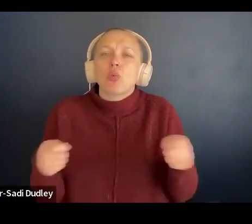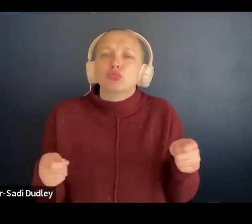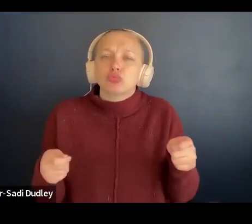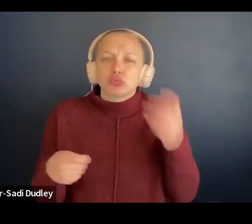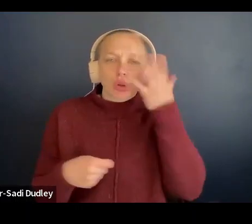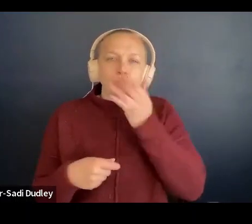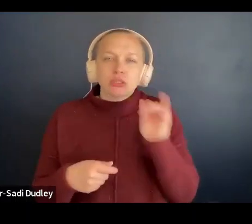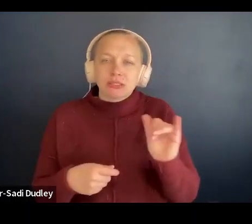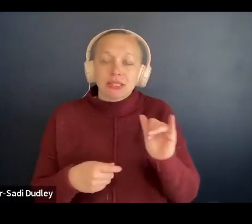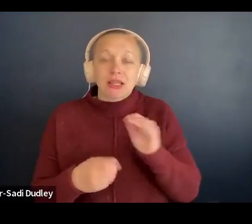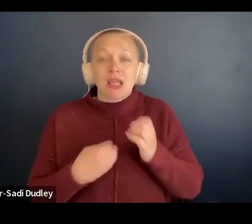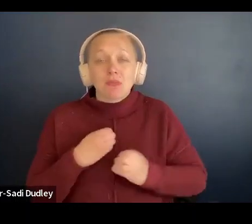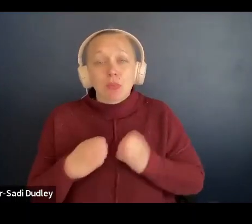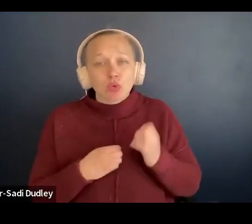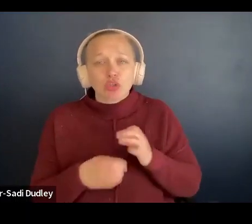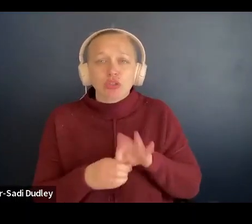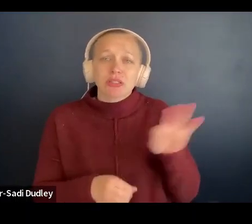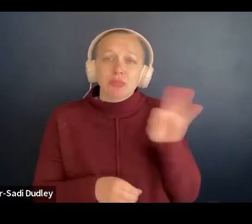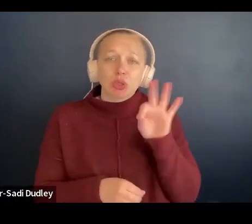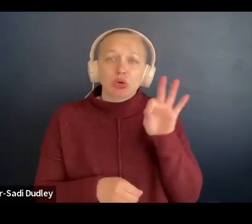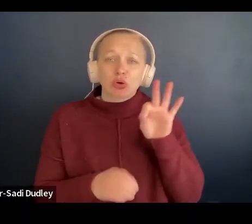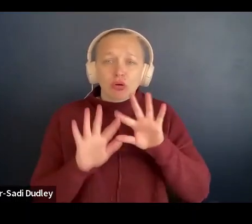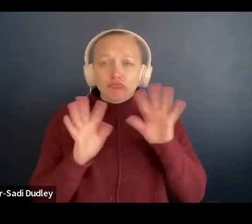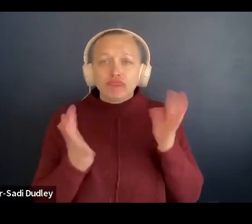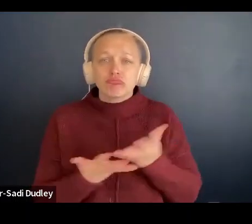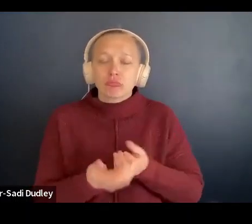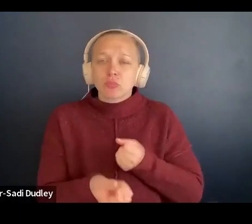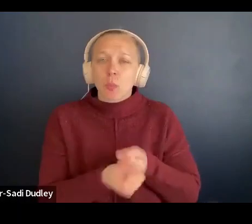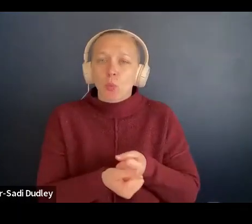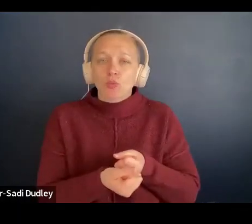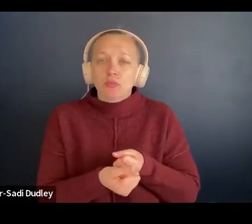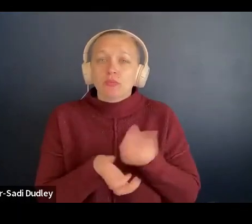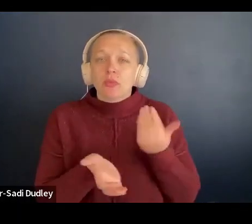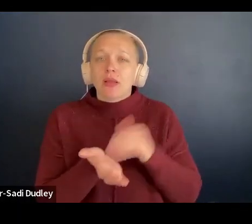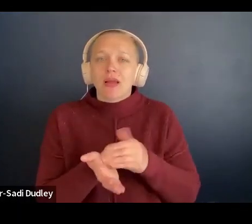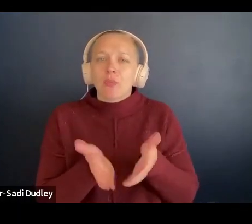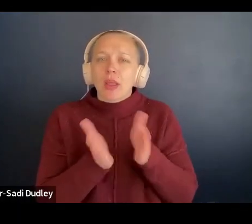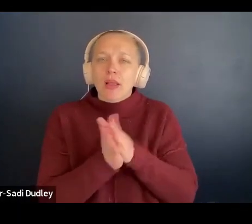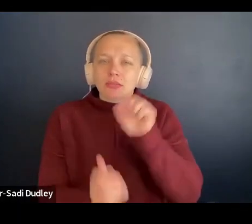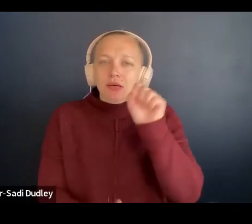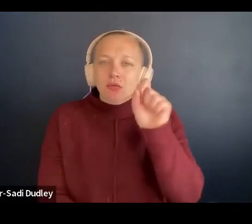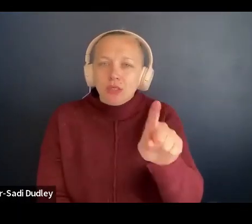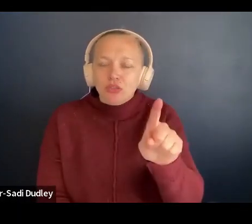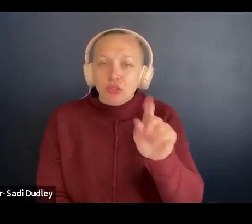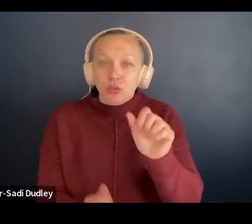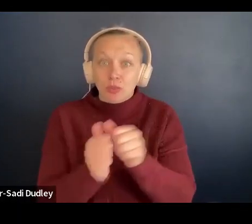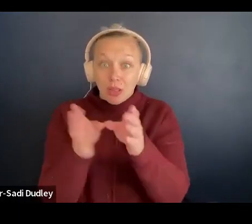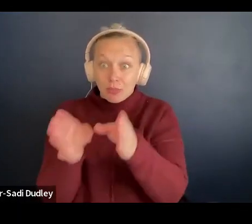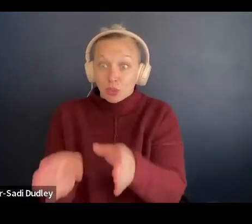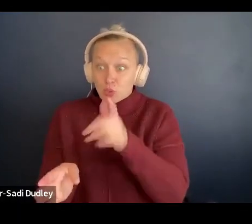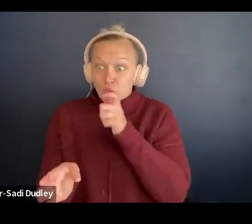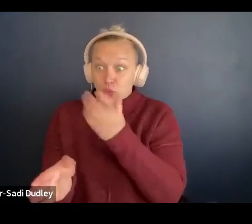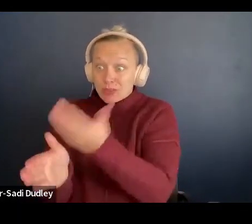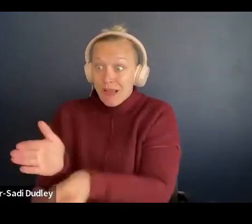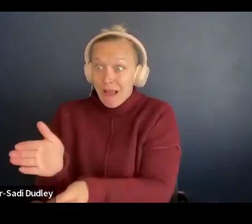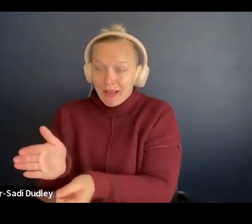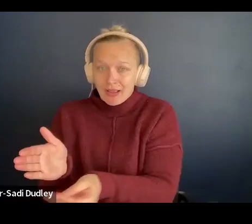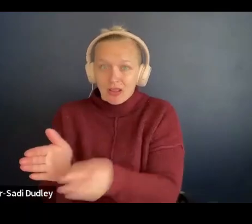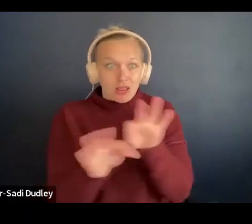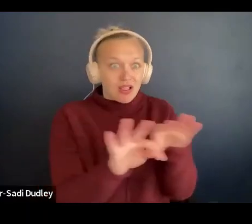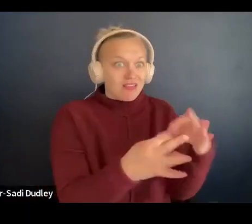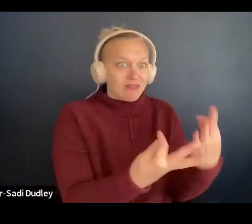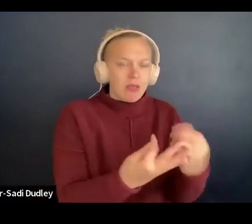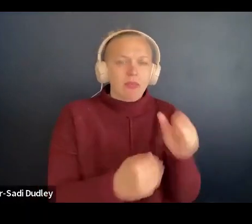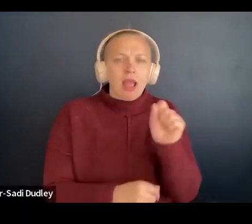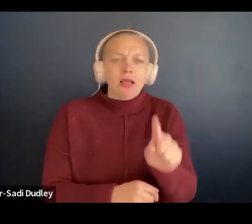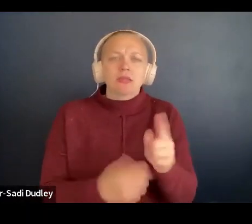support. It's asking the question of the person who's dying, the whole family, what does a good